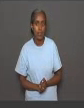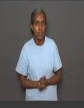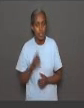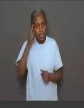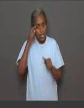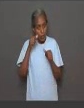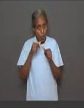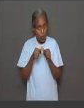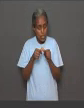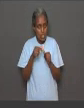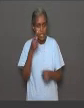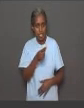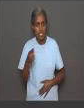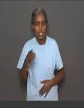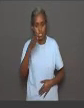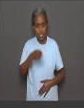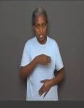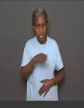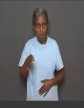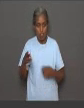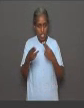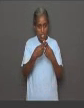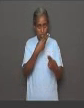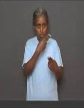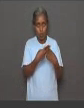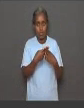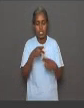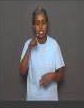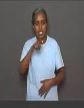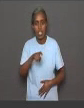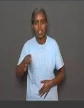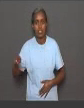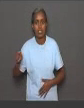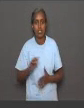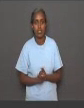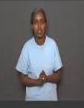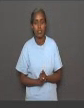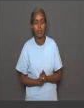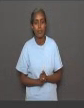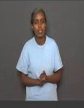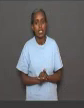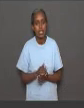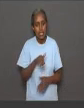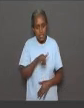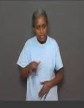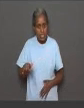Notice that each graph crosses the x-axis at the same